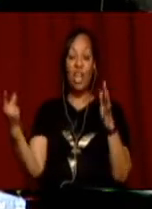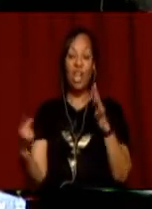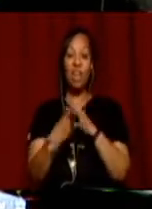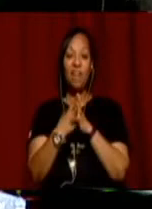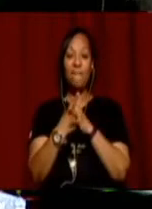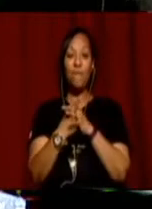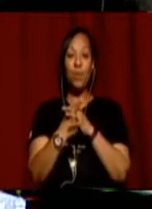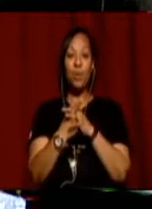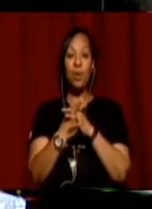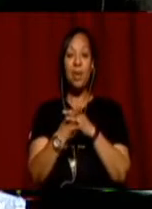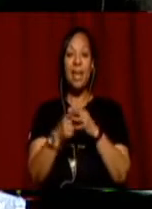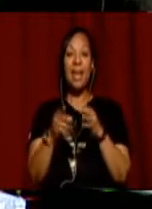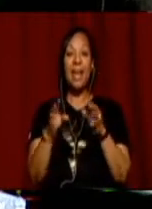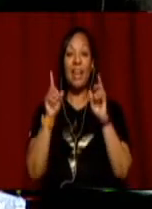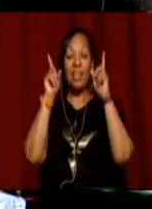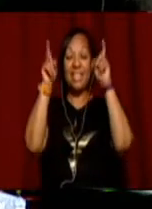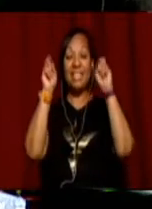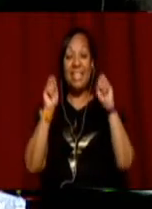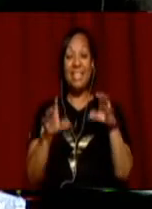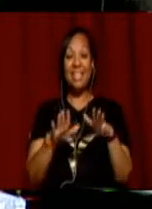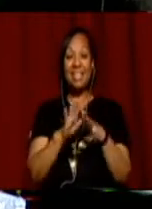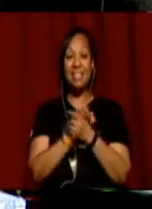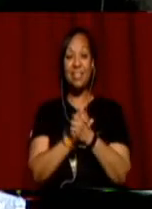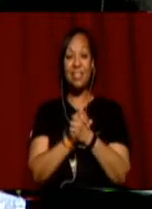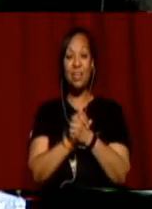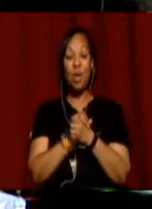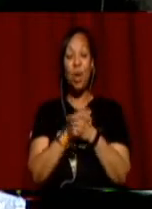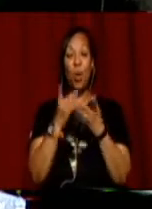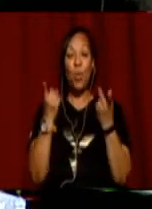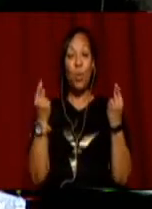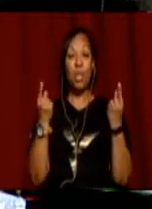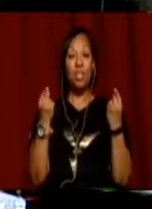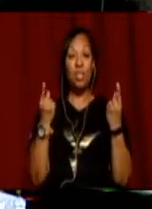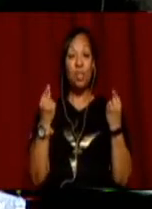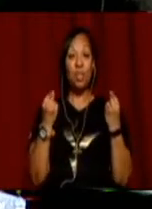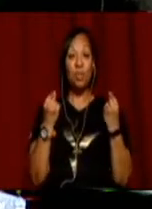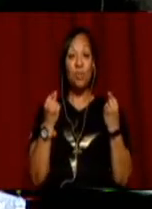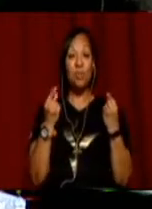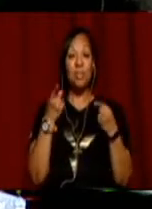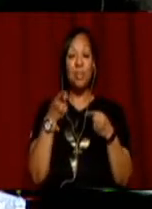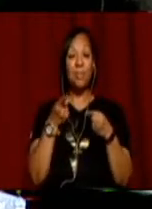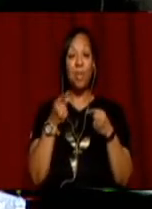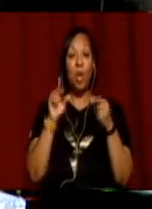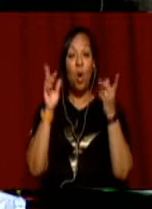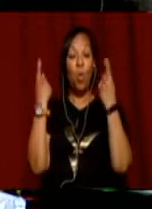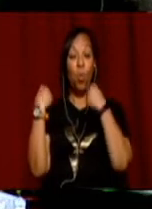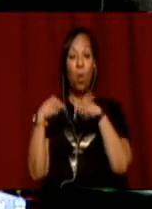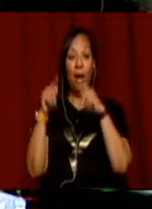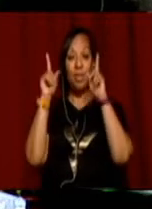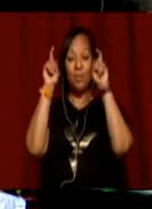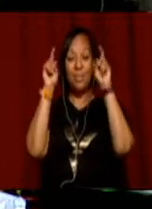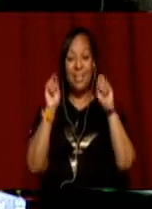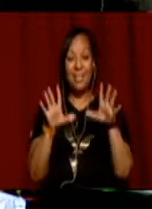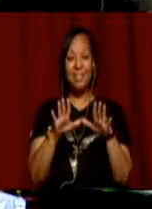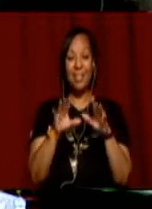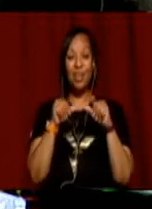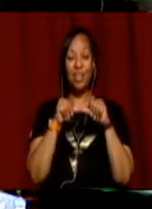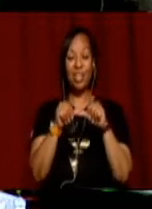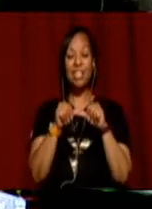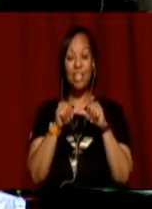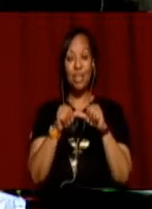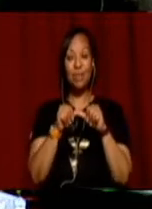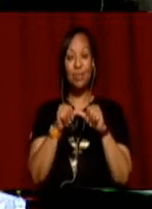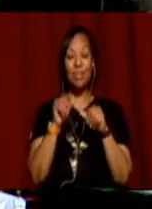and they are going to get tested. So what is it that you're going to be doing to them? And while you test them, the President and I are going to continue to talk